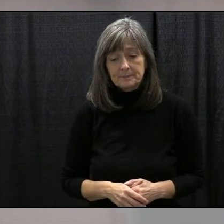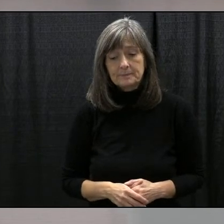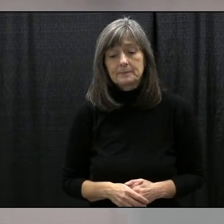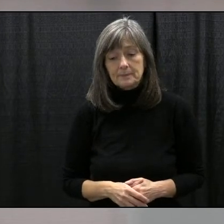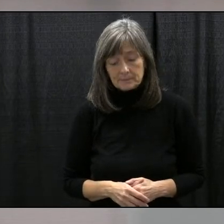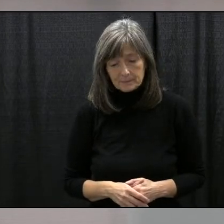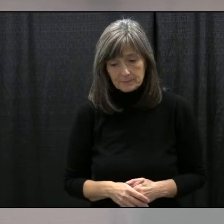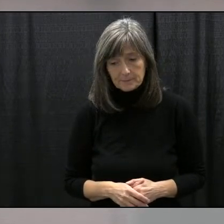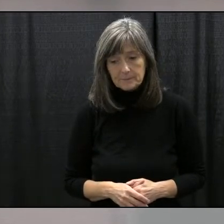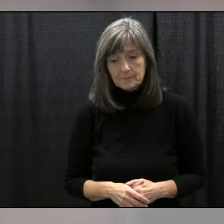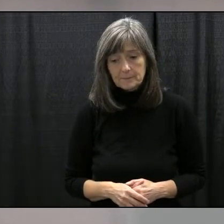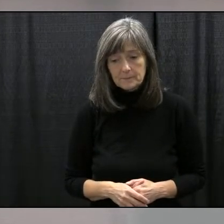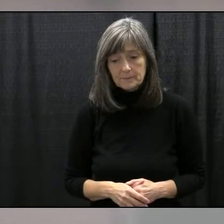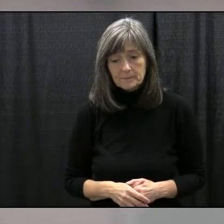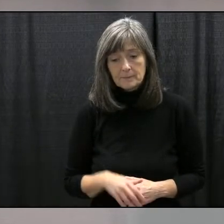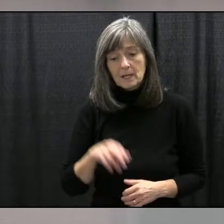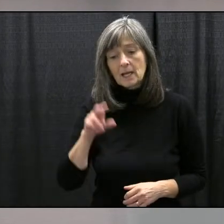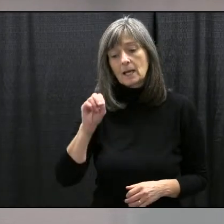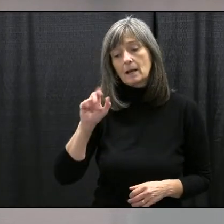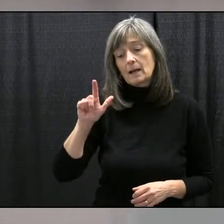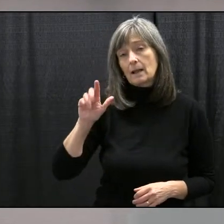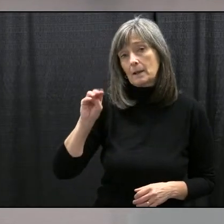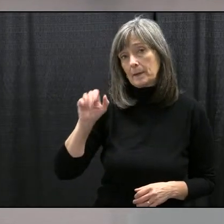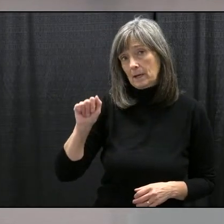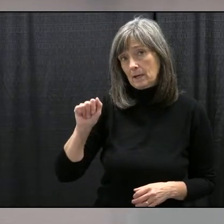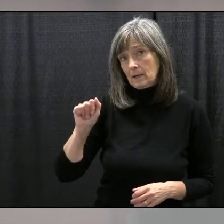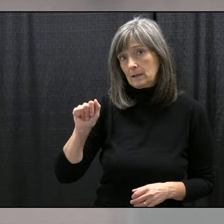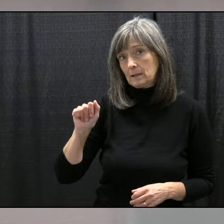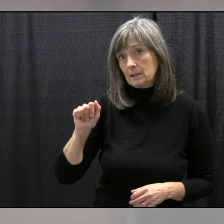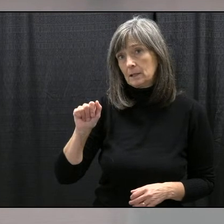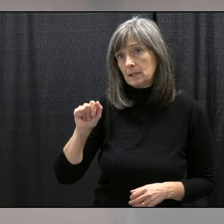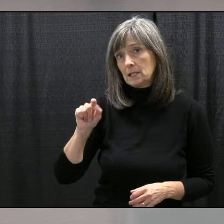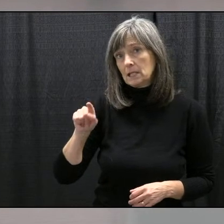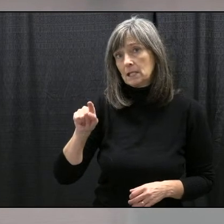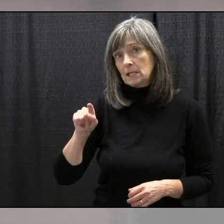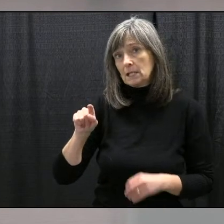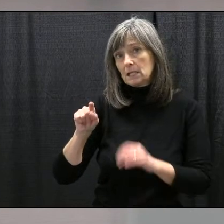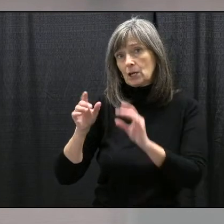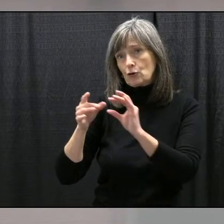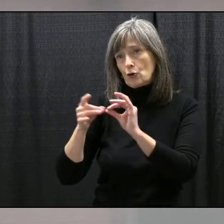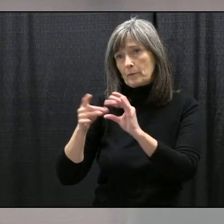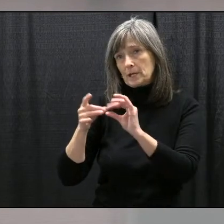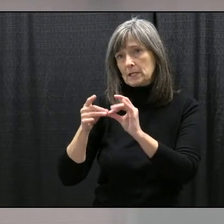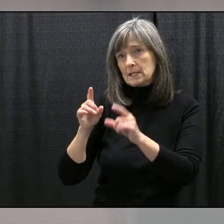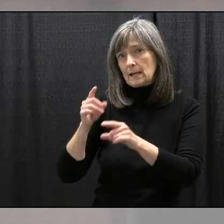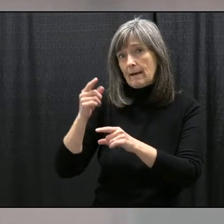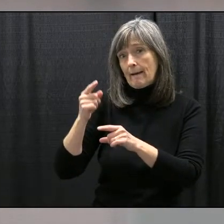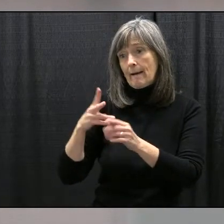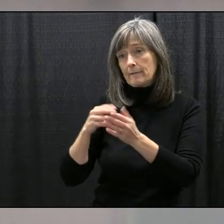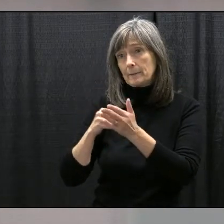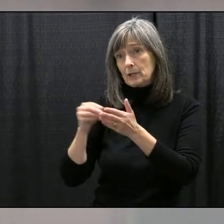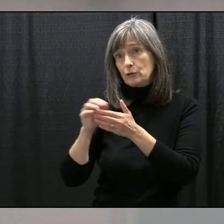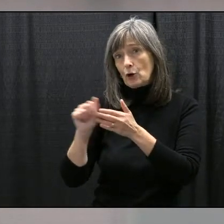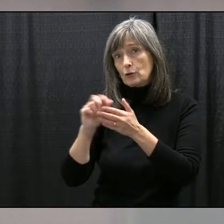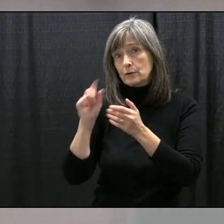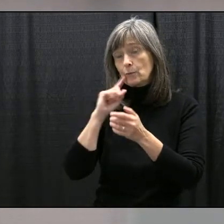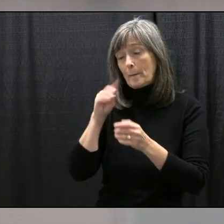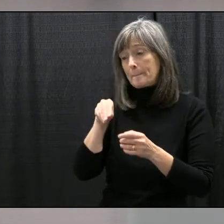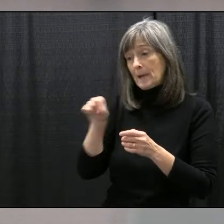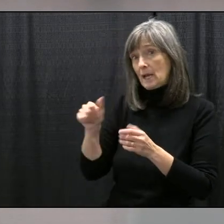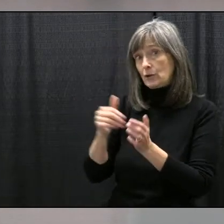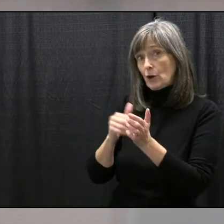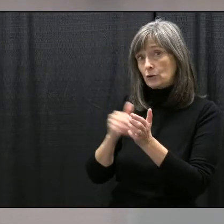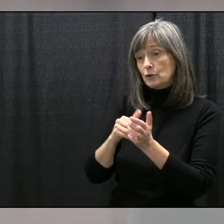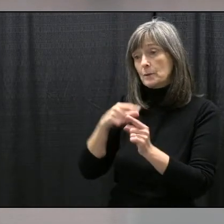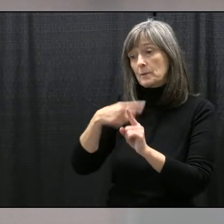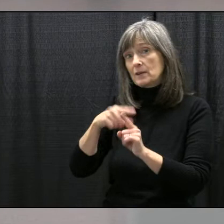Yes, the NLMA has clarified that $500 million, of course, does not simply go towards compensation. It goes towards